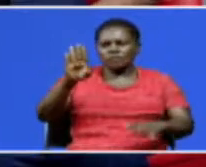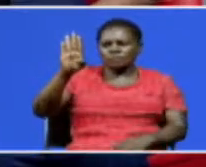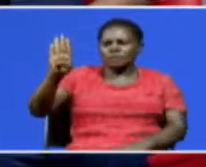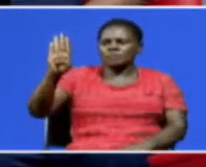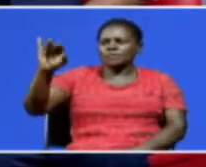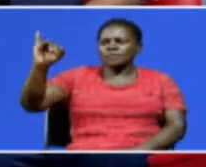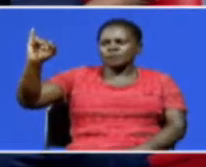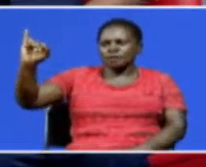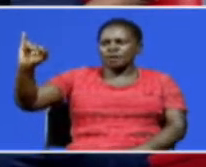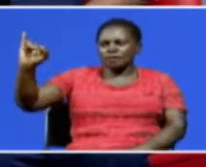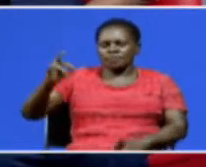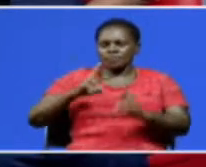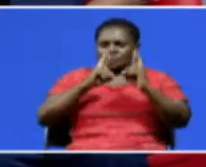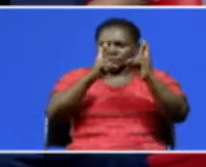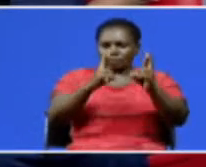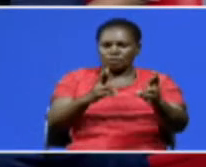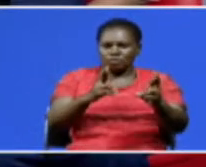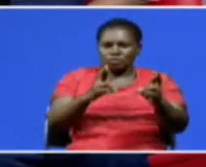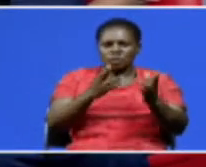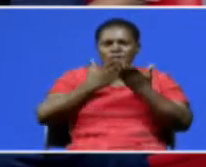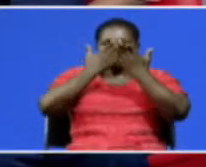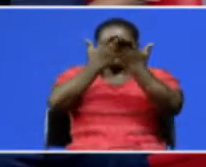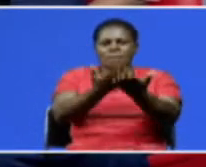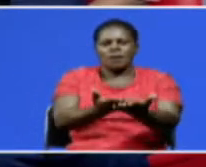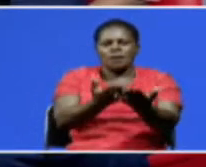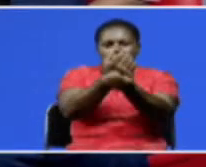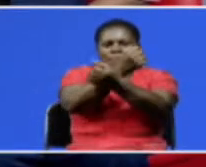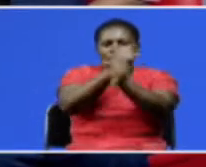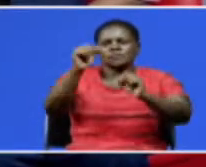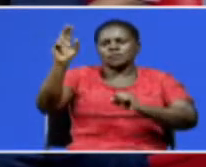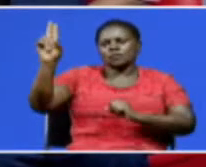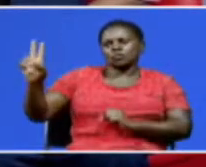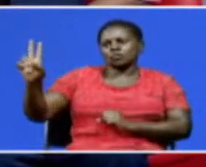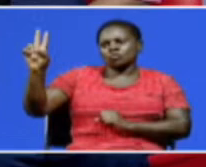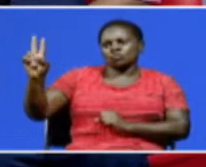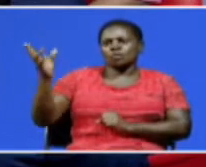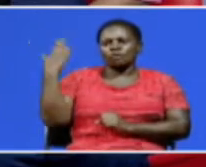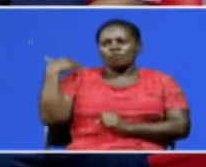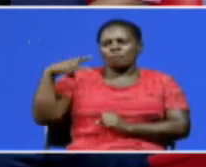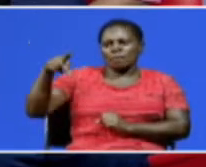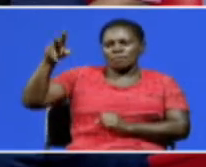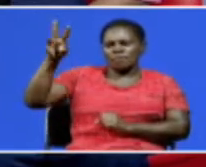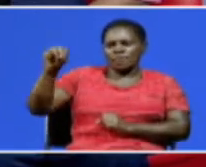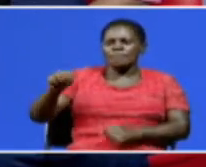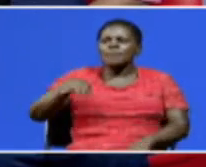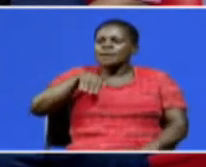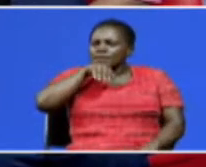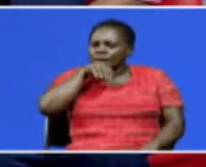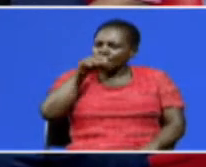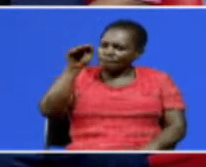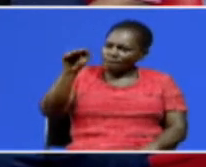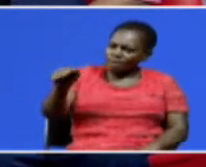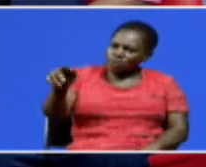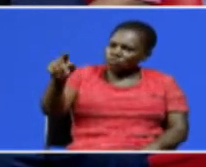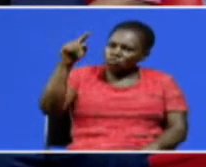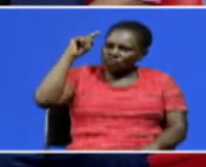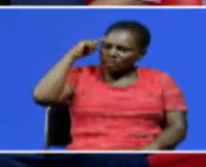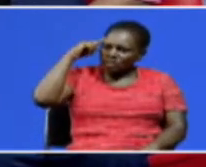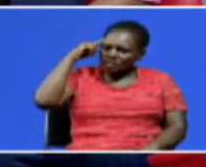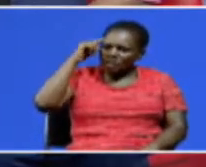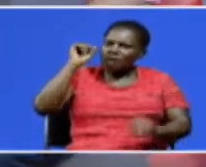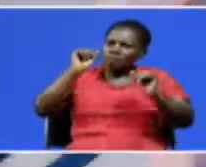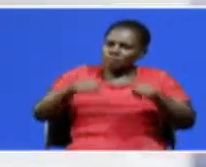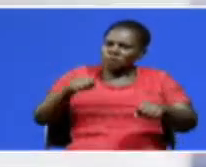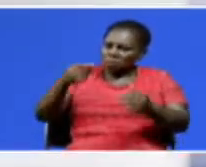Bridges Initiative report that was presented to President Uhuru Kenyatta and former Prime Minister Raila Odinga. We asked you, do you think Kenya